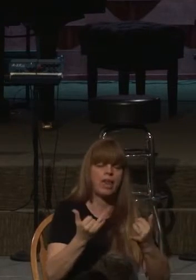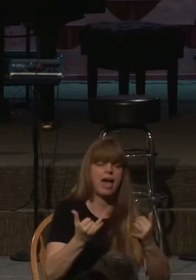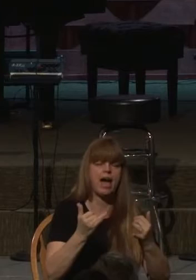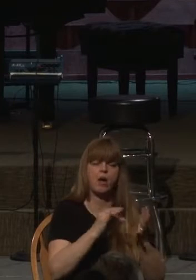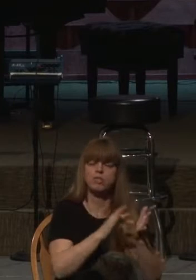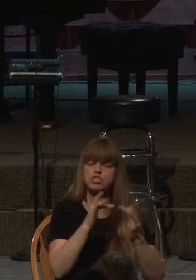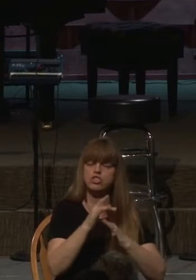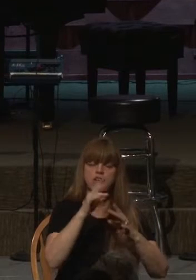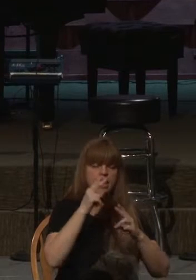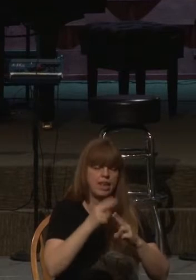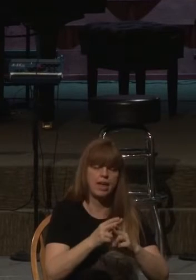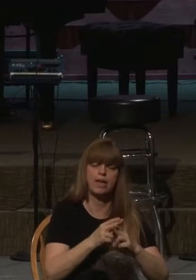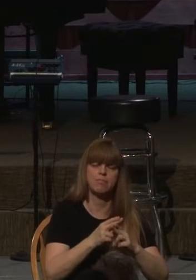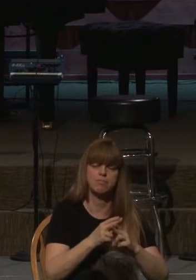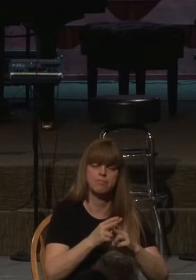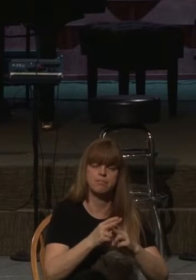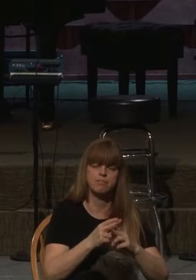name.